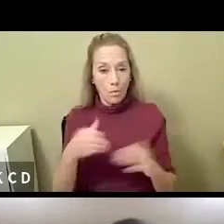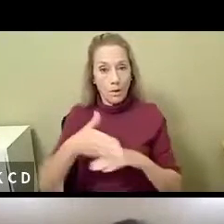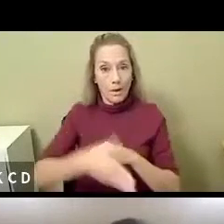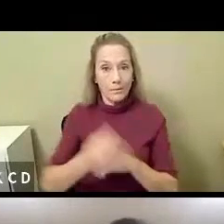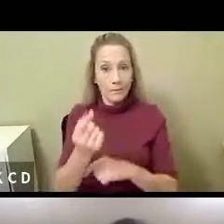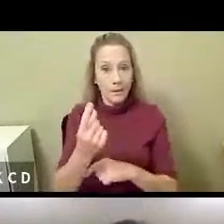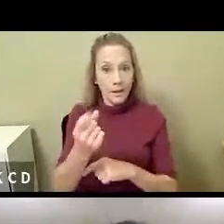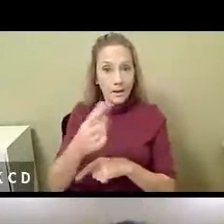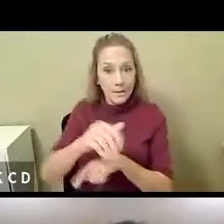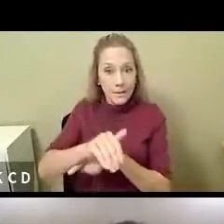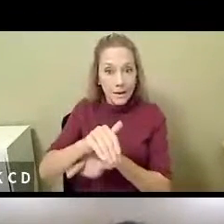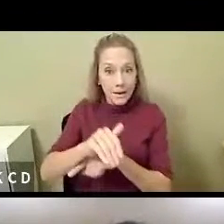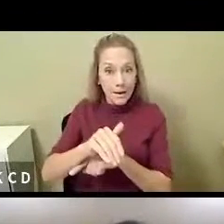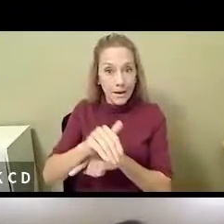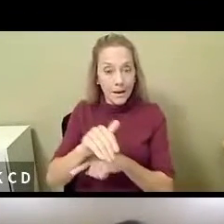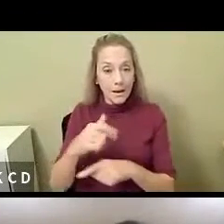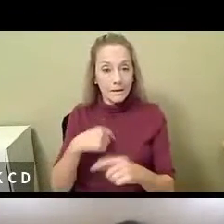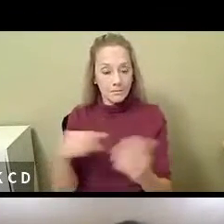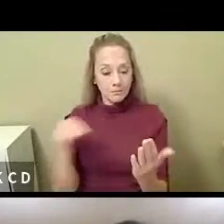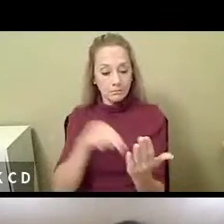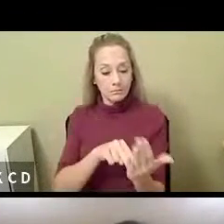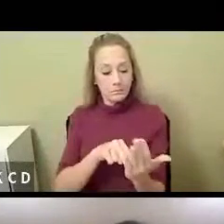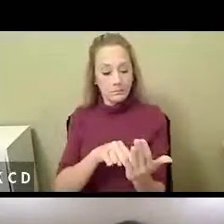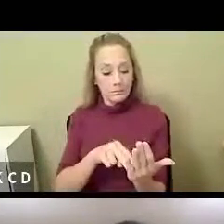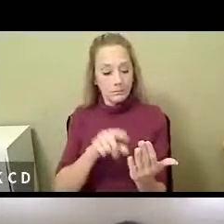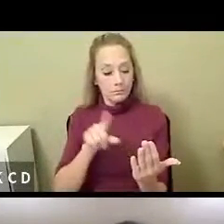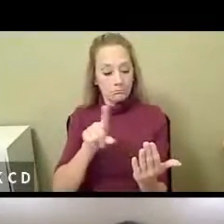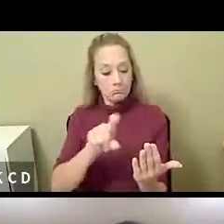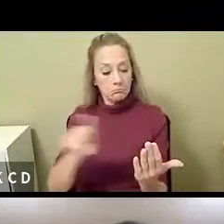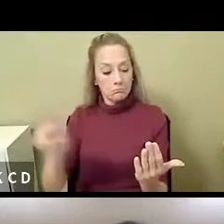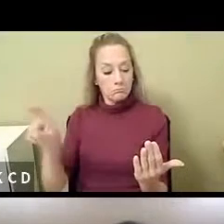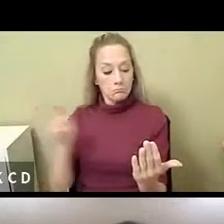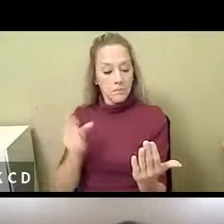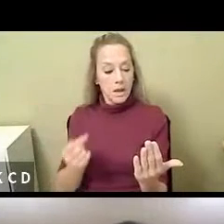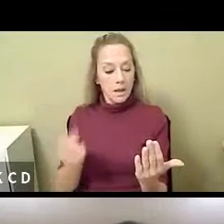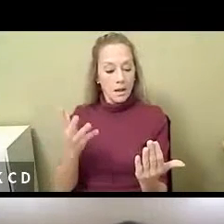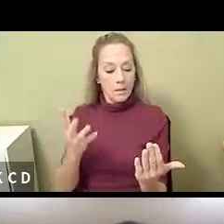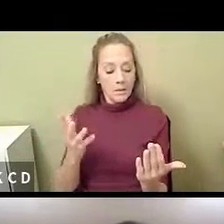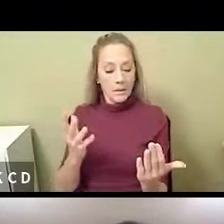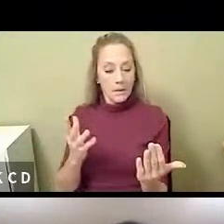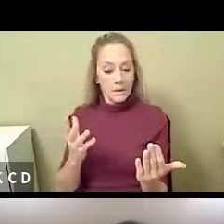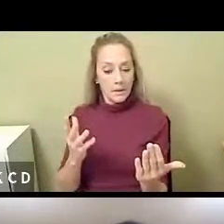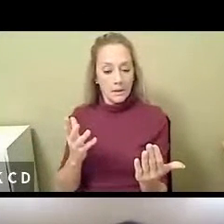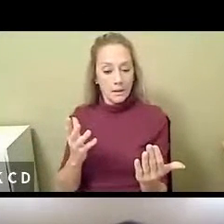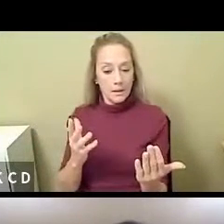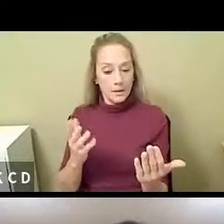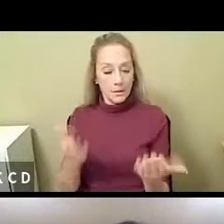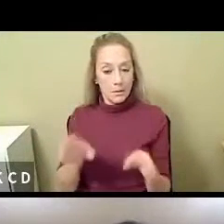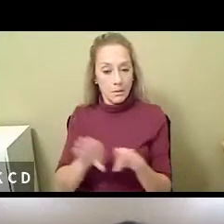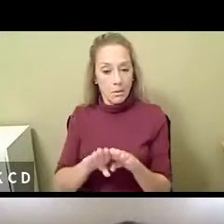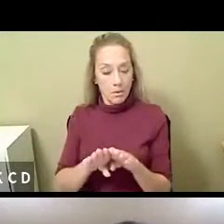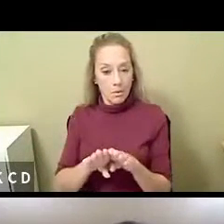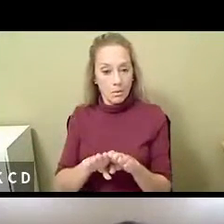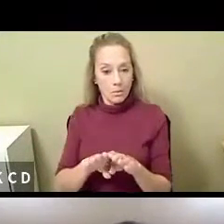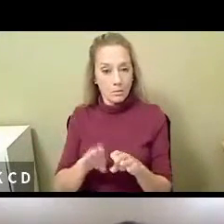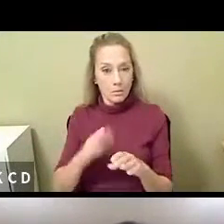this. I'm just doing a survey of looking at closing times across the community. There are very few places out of